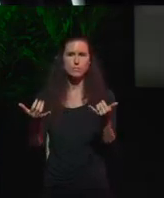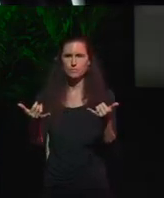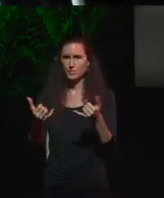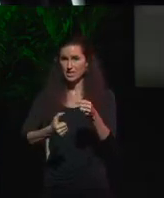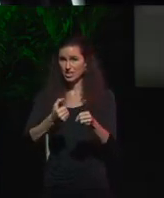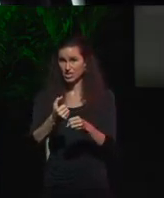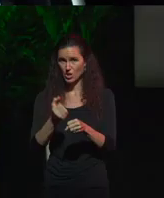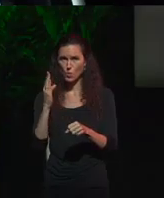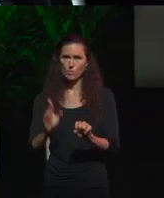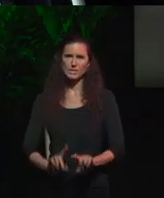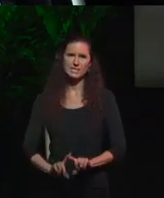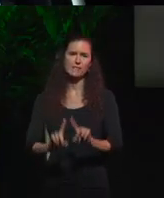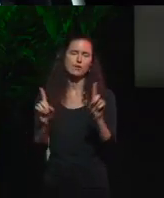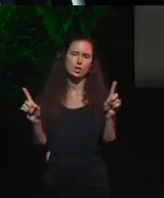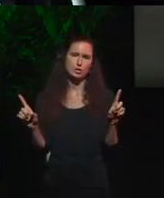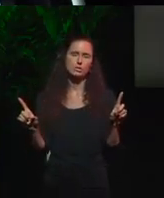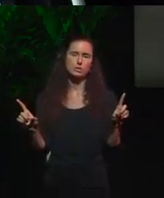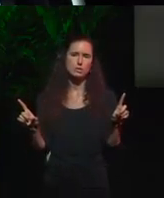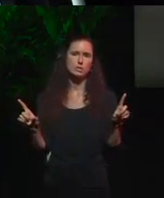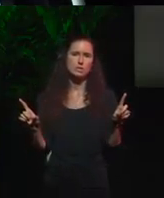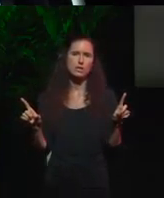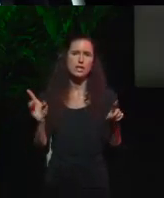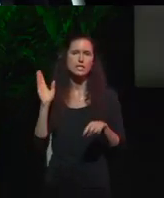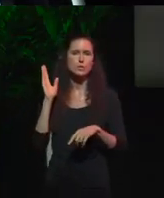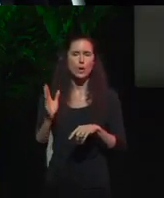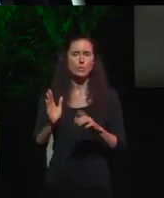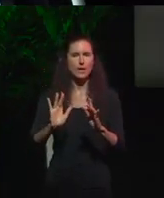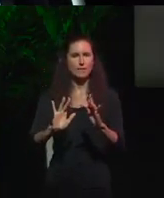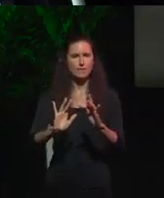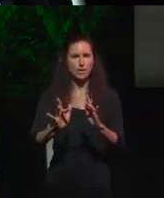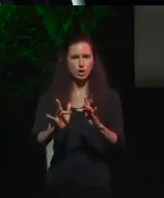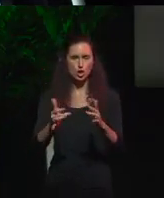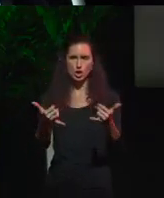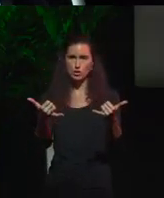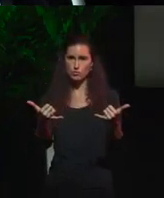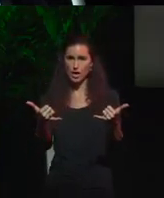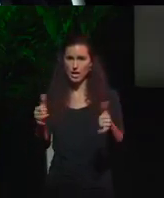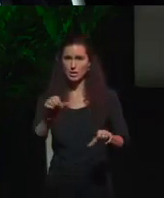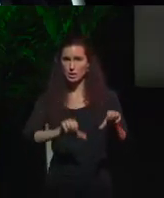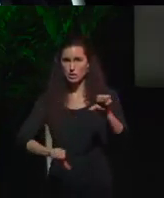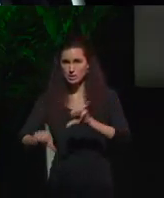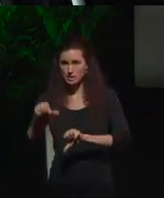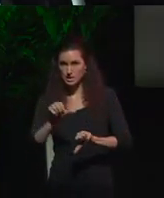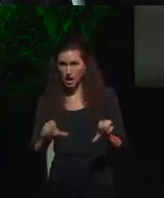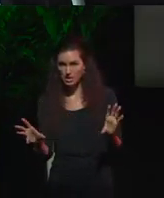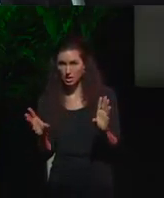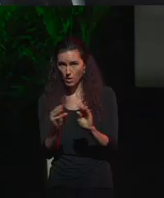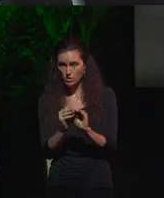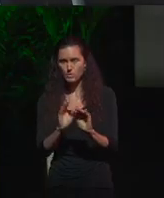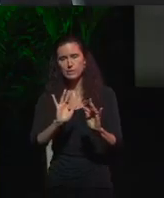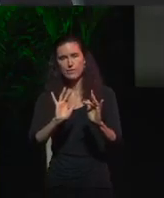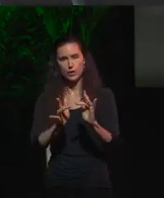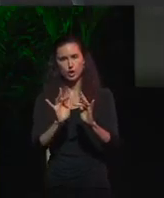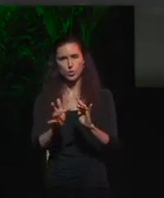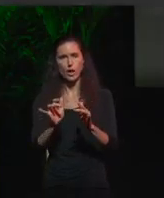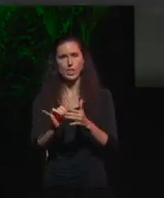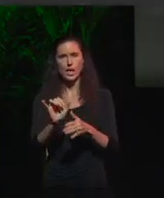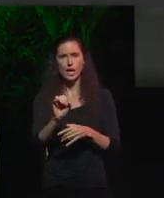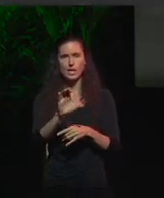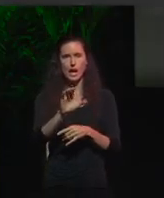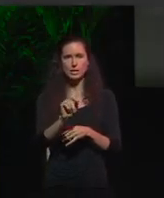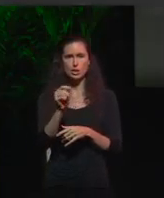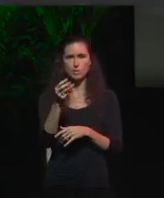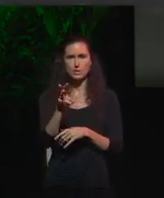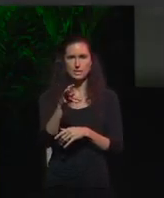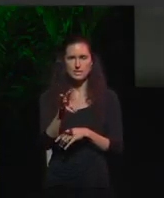differently. These will be virtually at this point. So Science Symposium is virtual this year, and that is